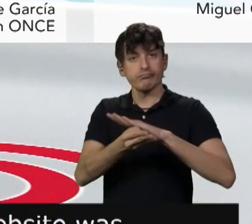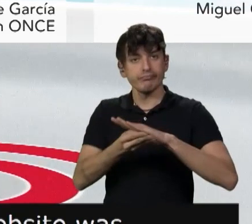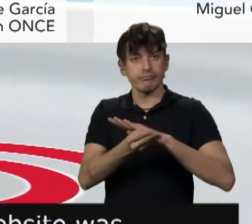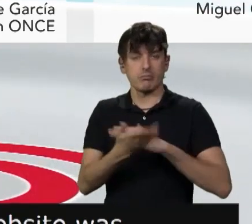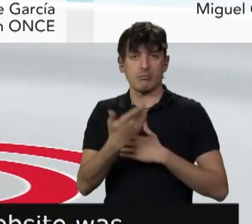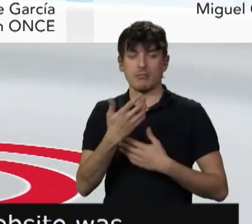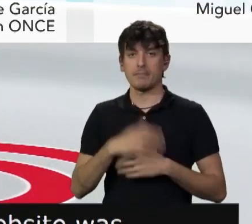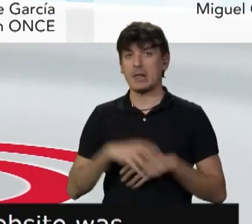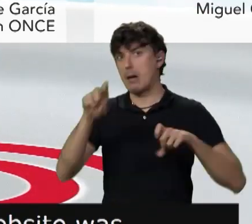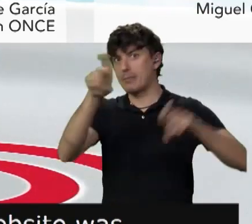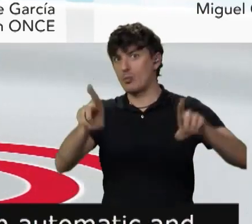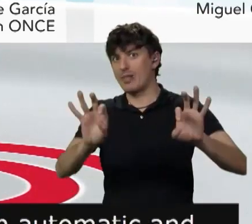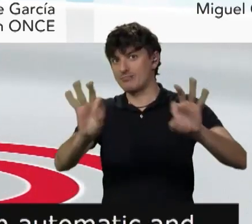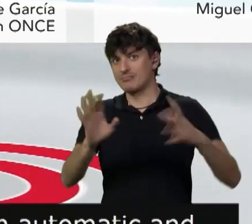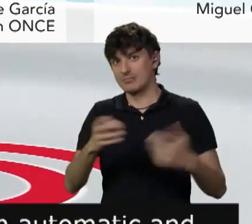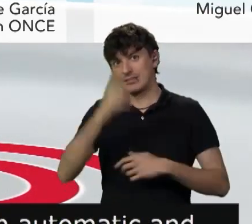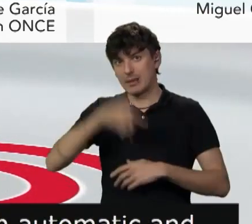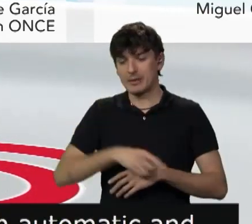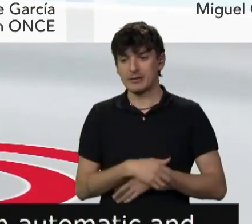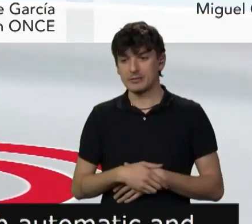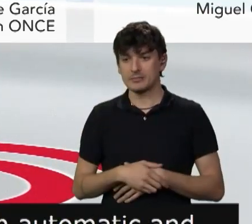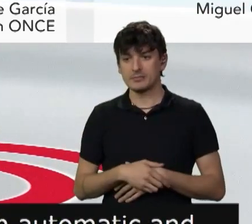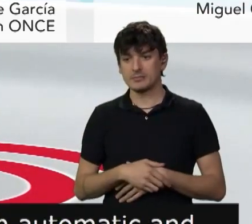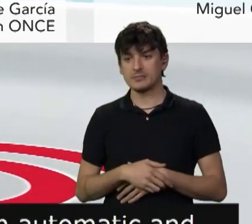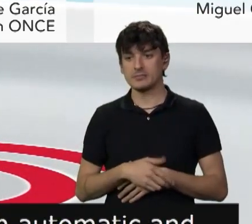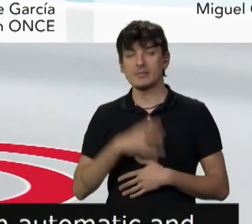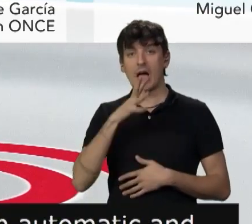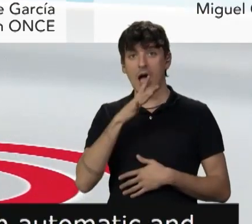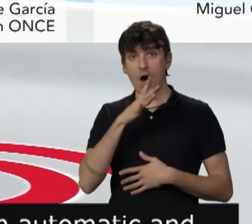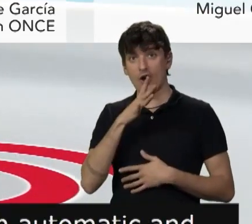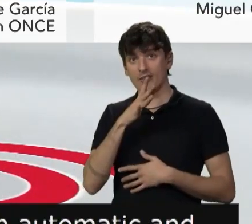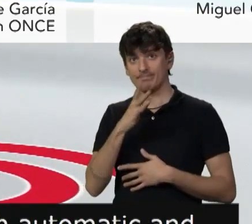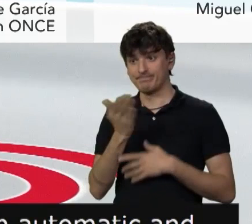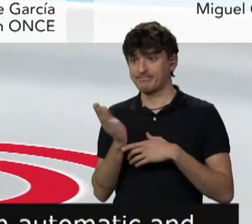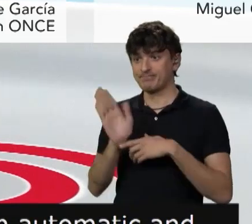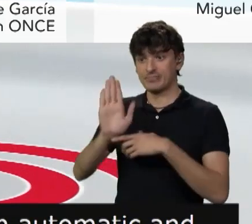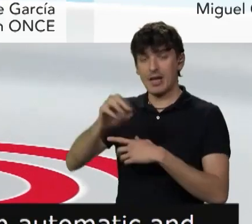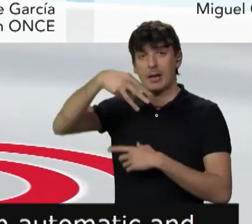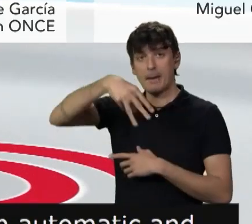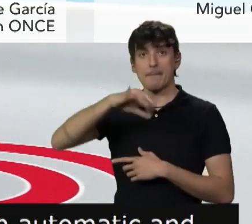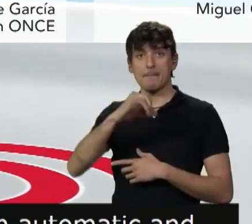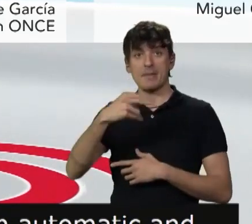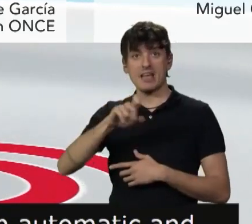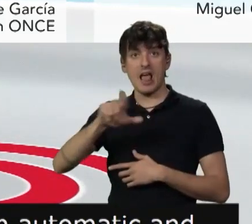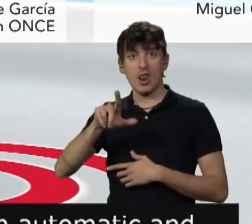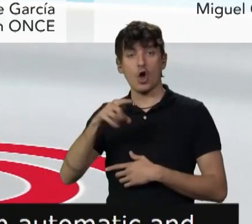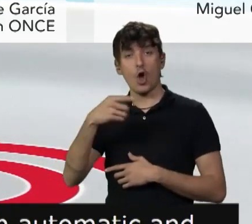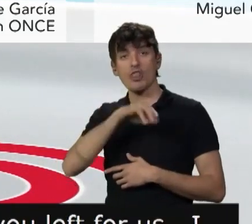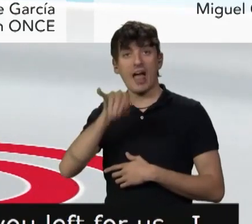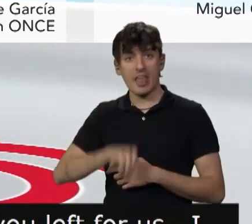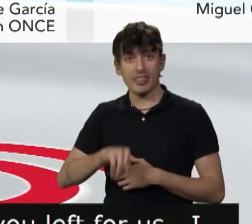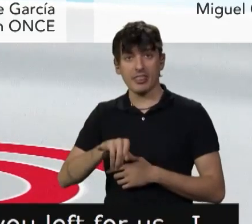entering, and this question that you left for us. I would like to introduce